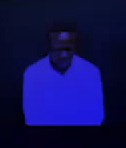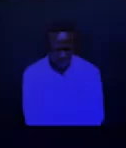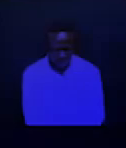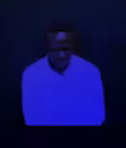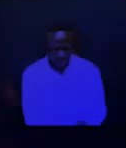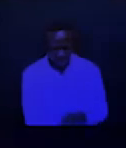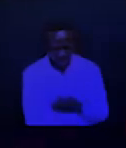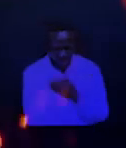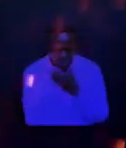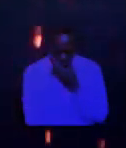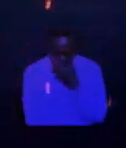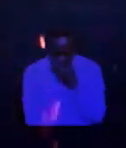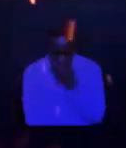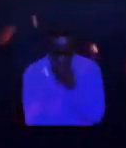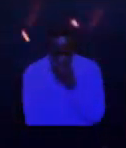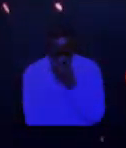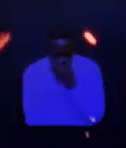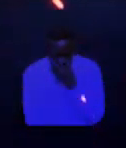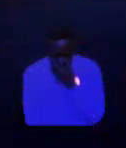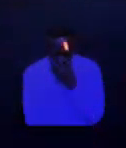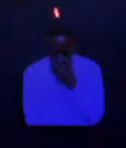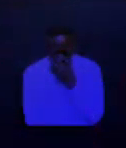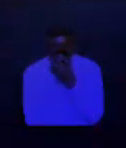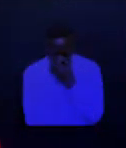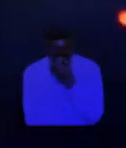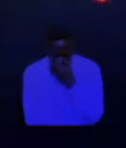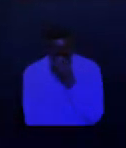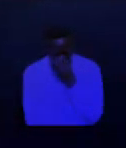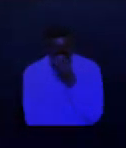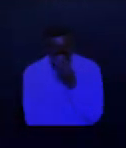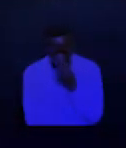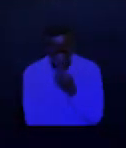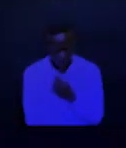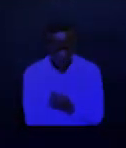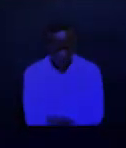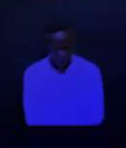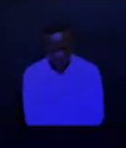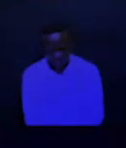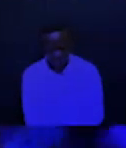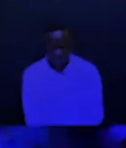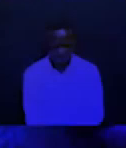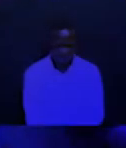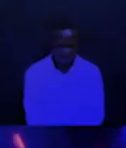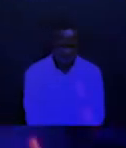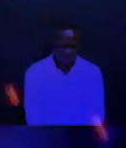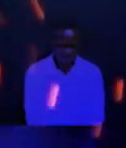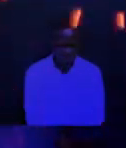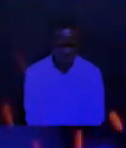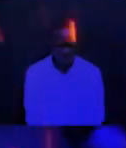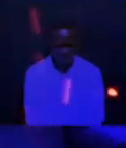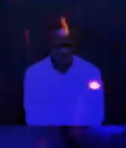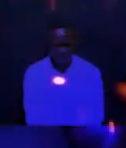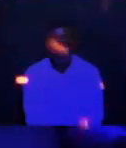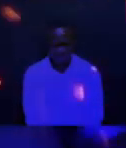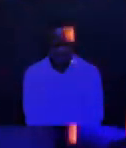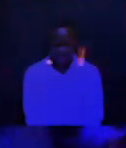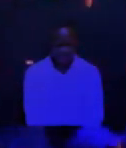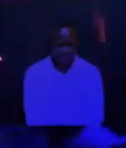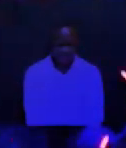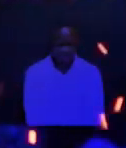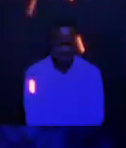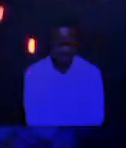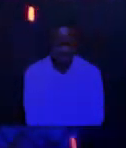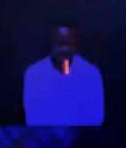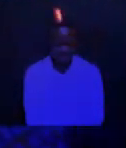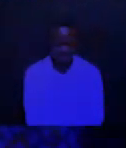Your name is mighty. Your name is awesome. Your name is beautiful. Your name is beautiful. Your name, oh